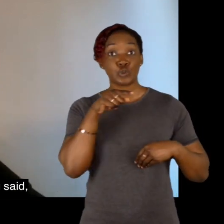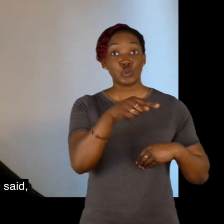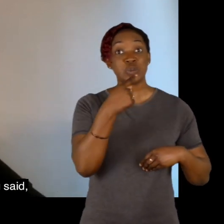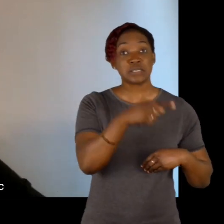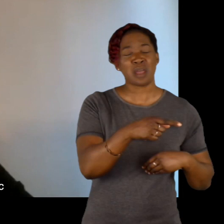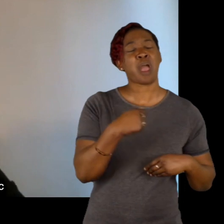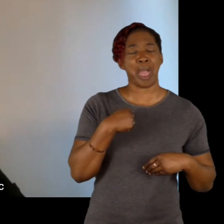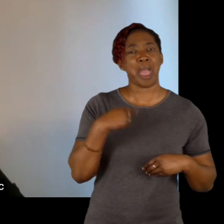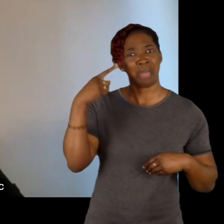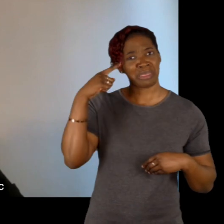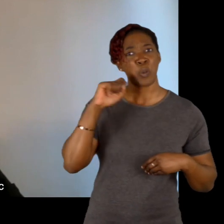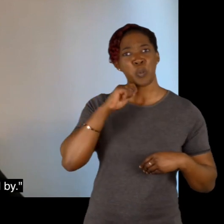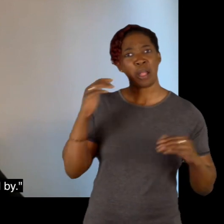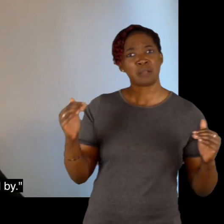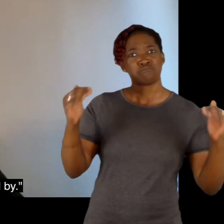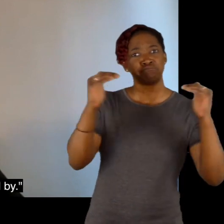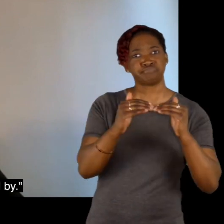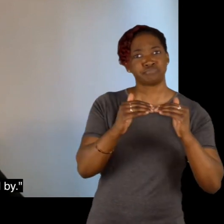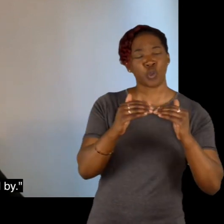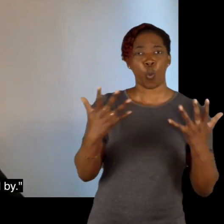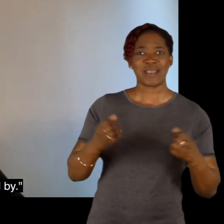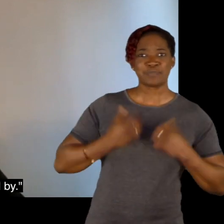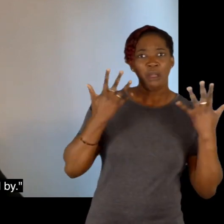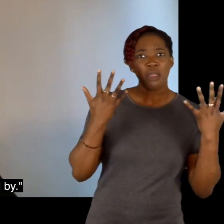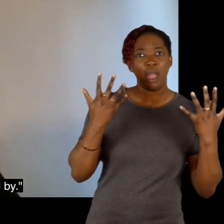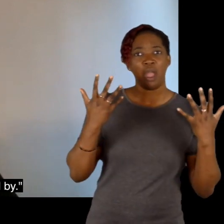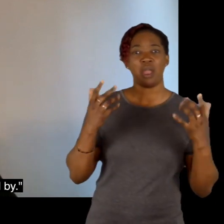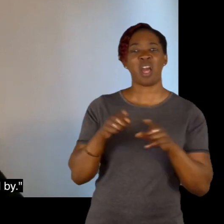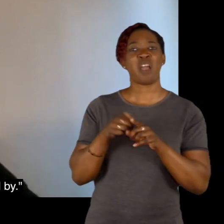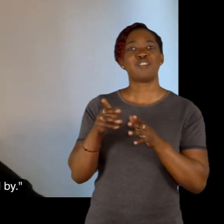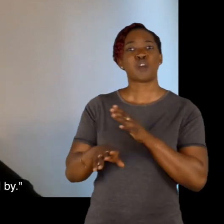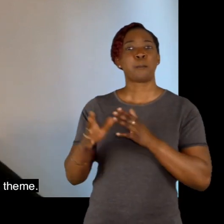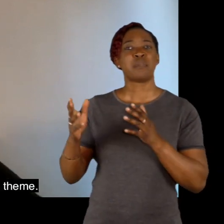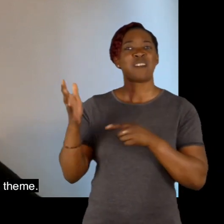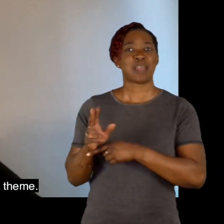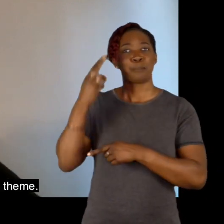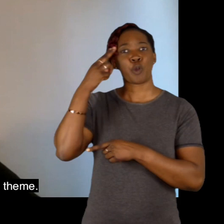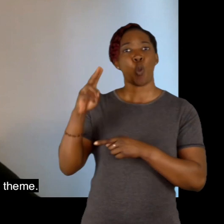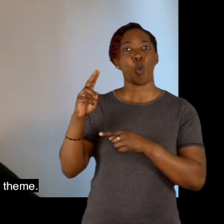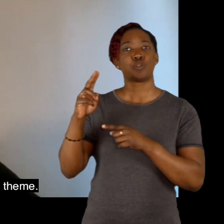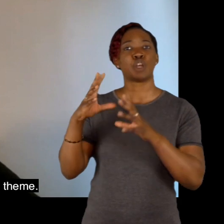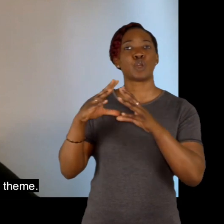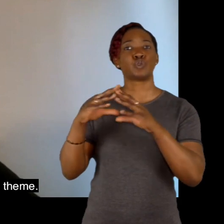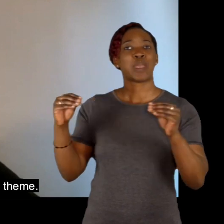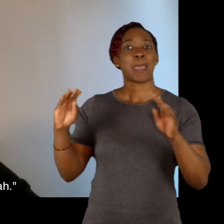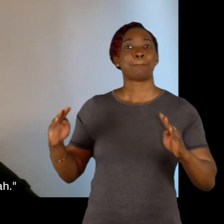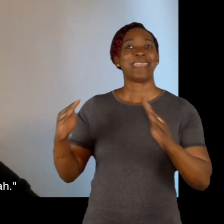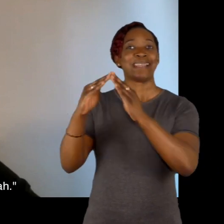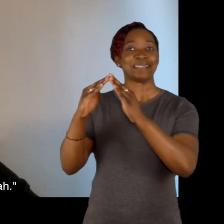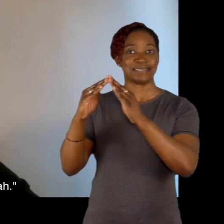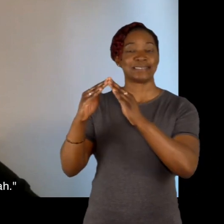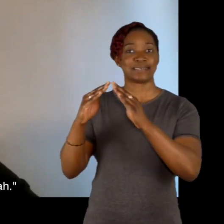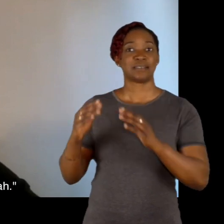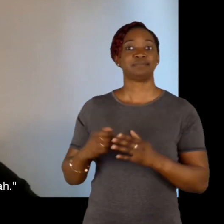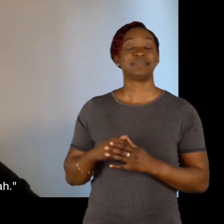you said, hey, this is a piece of music that I think we could be inspired by, and I think it was the Twin Peaks theme. And then